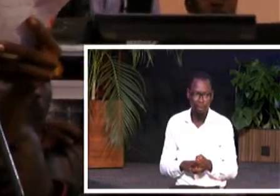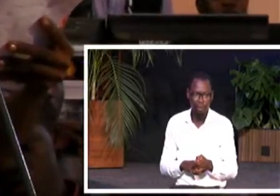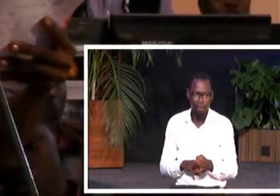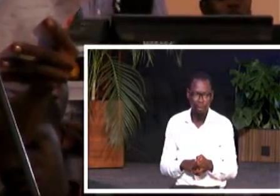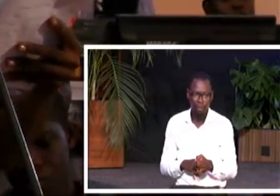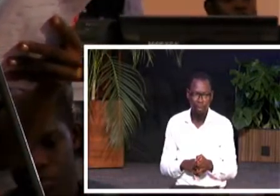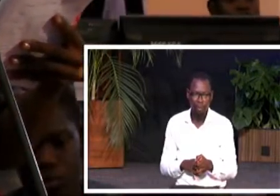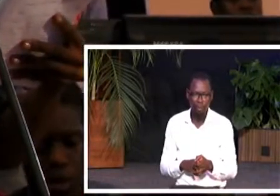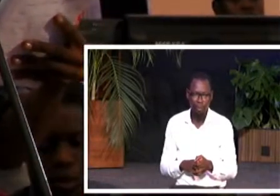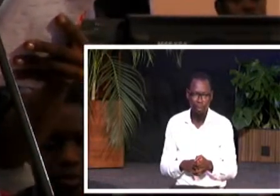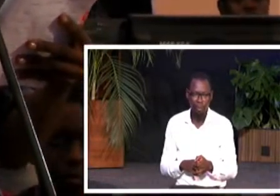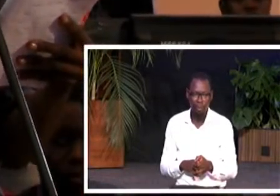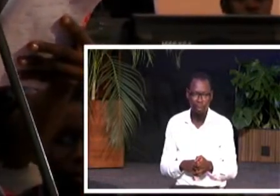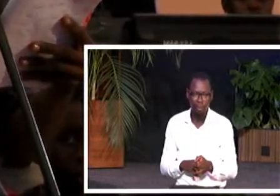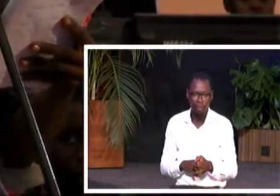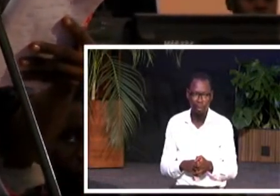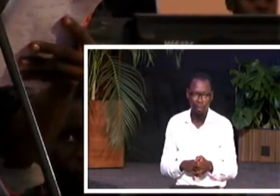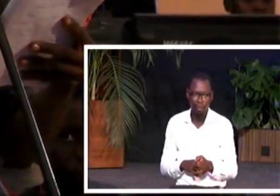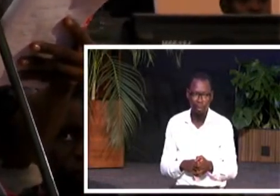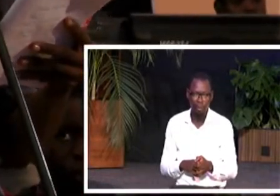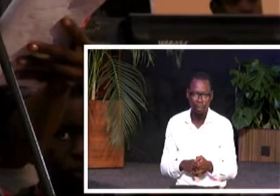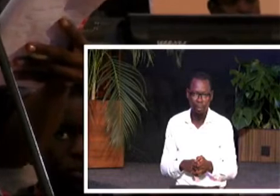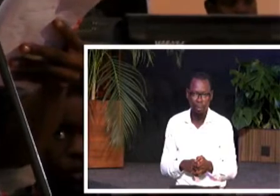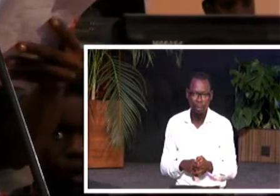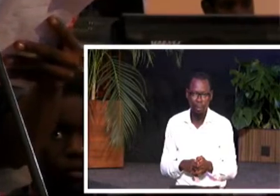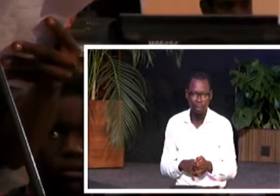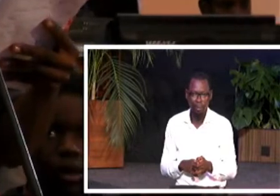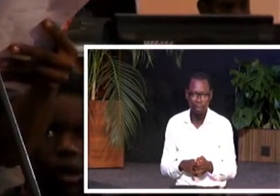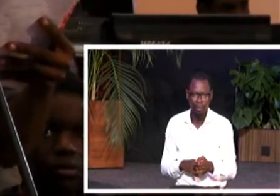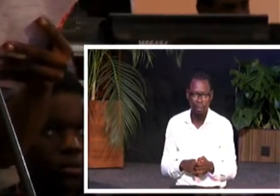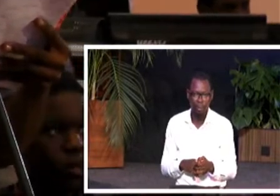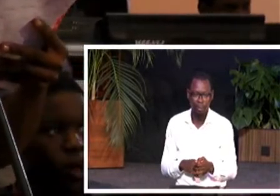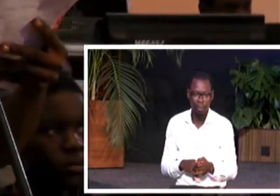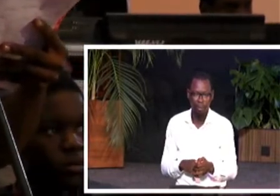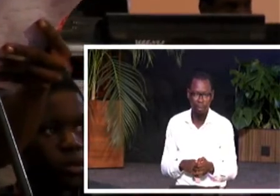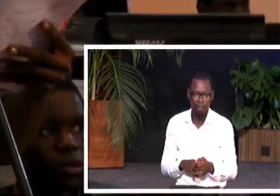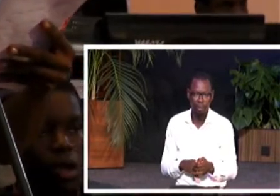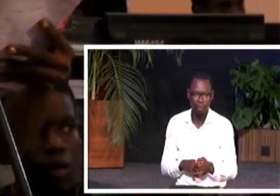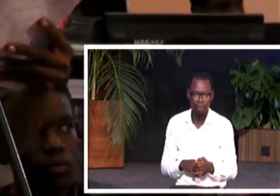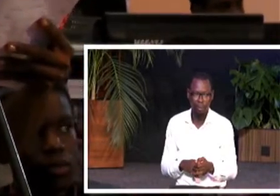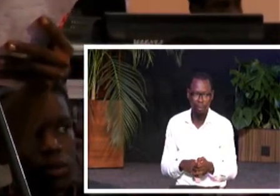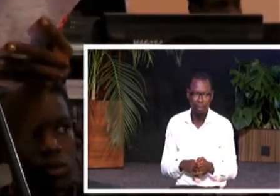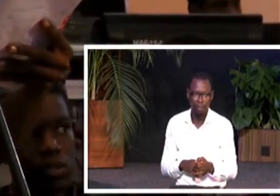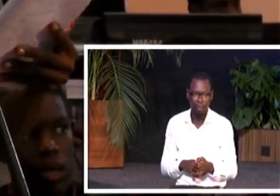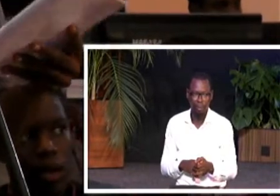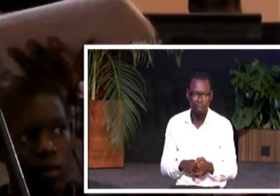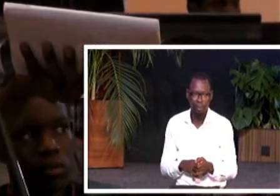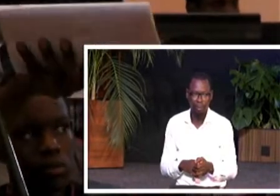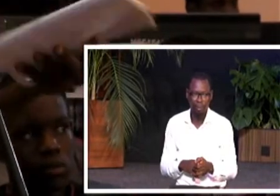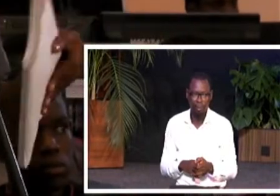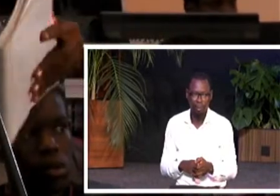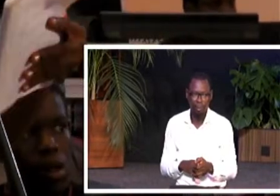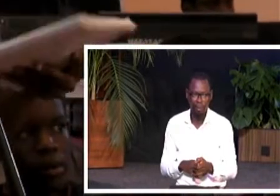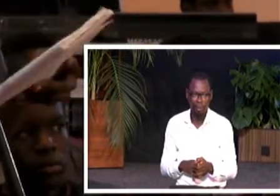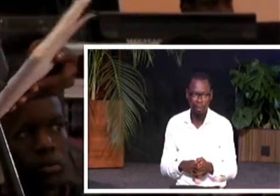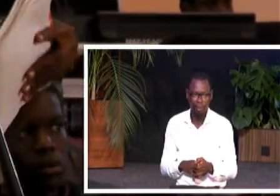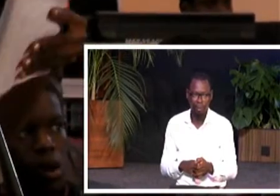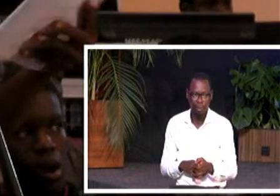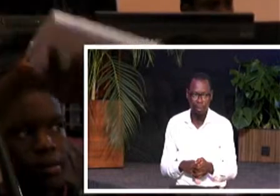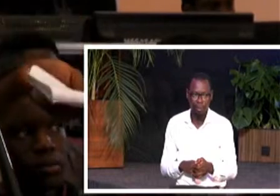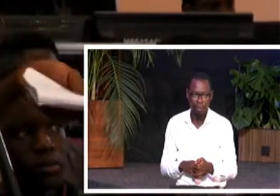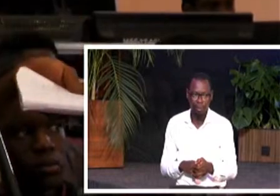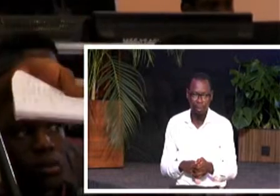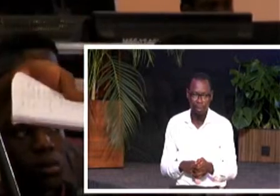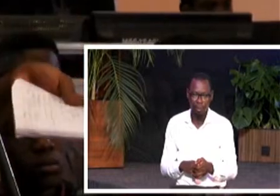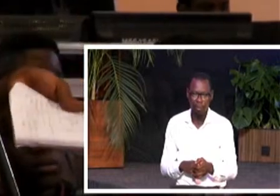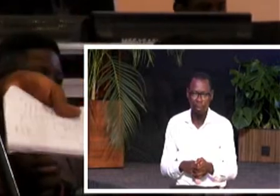these changes, what it will mean for a developer, and how, as a business person, will I take advantage of these tools to build a